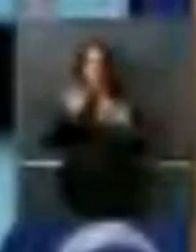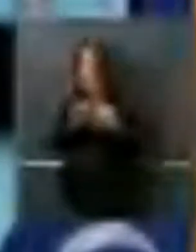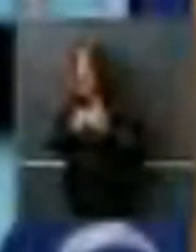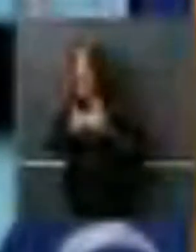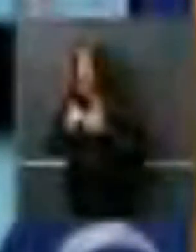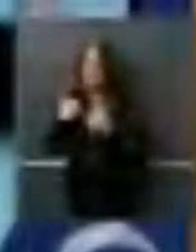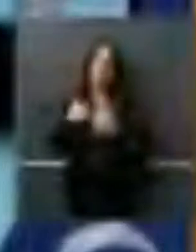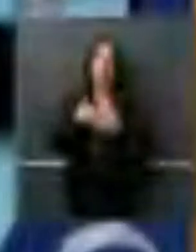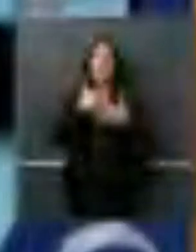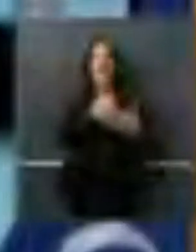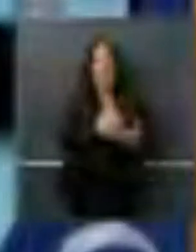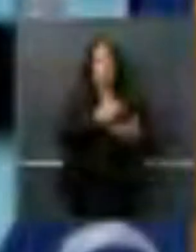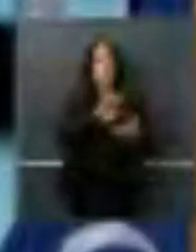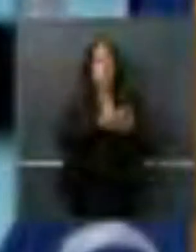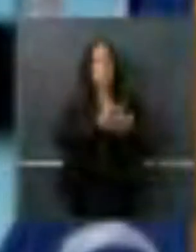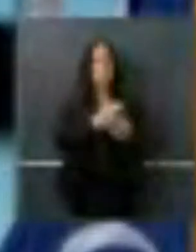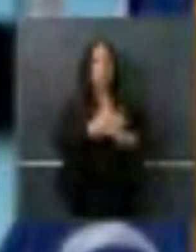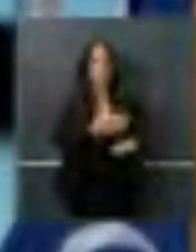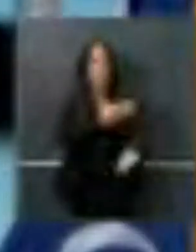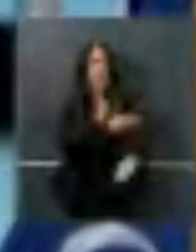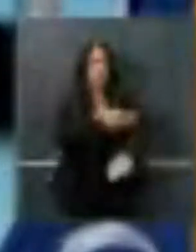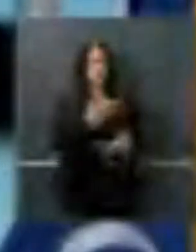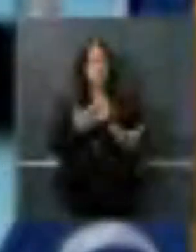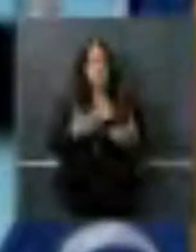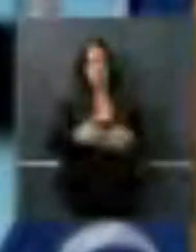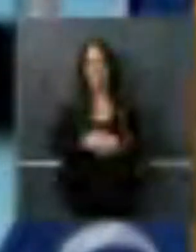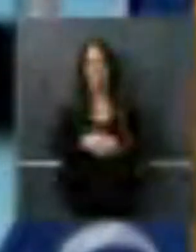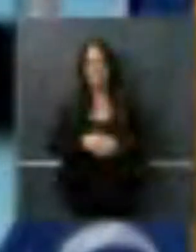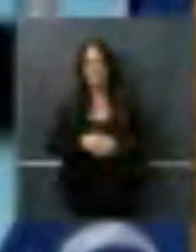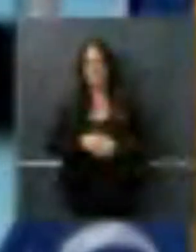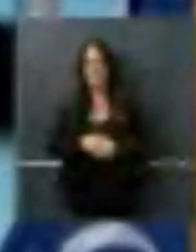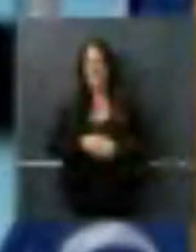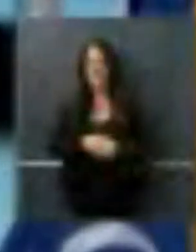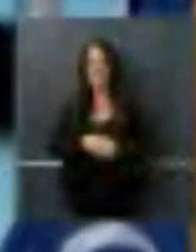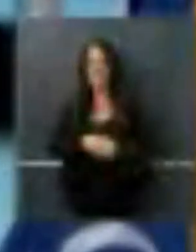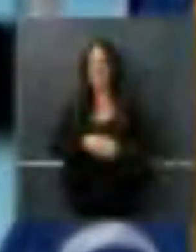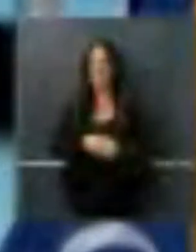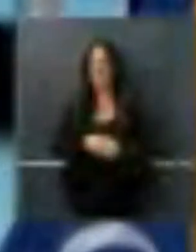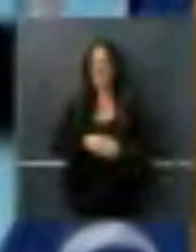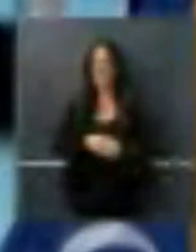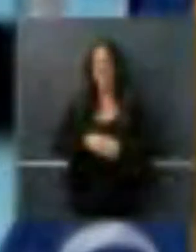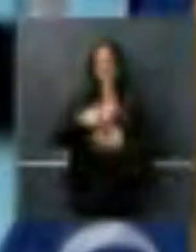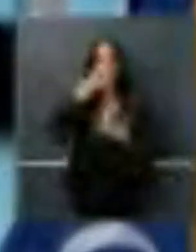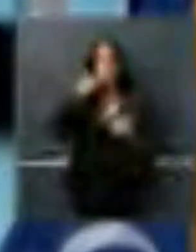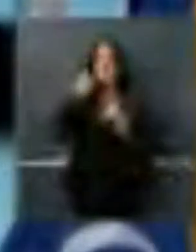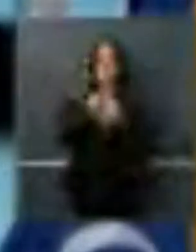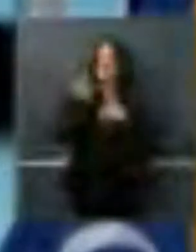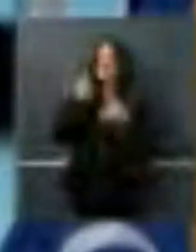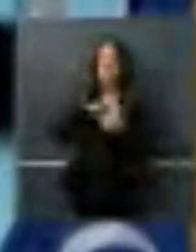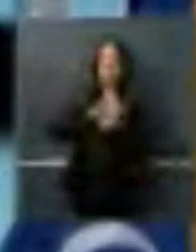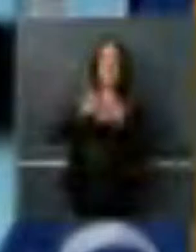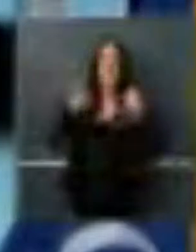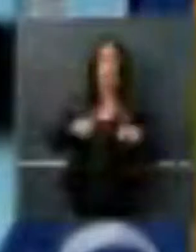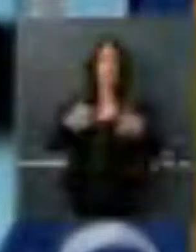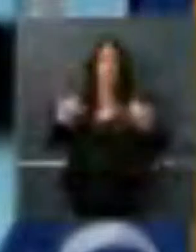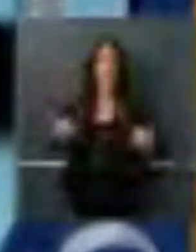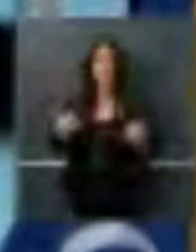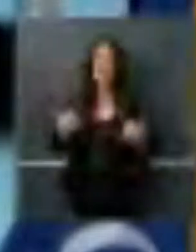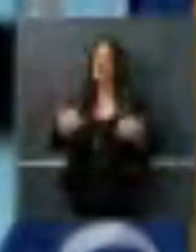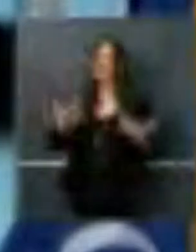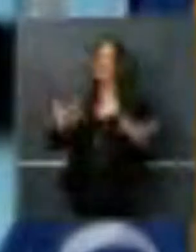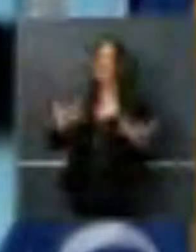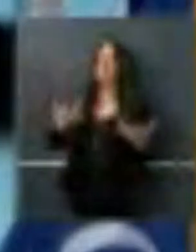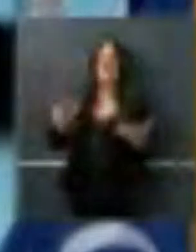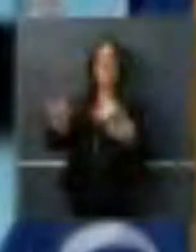great dynamics in situations like this is it forces an innovative mindset and an innovative spirit. And we really start thinking